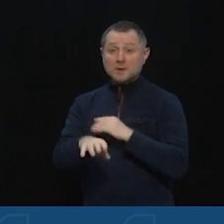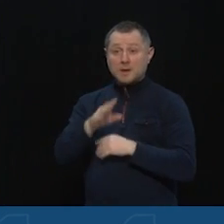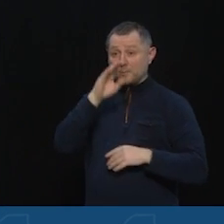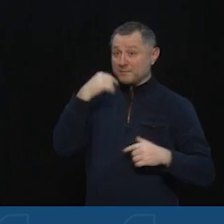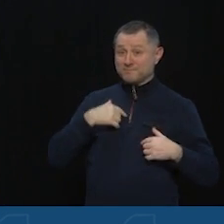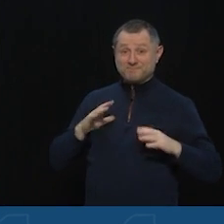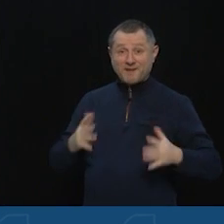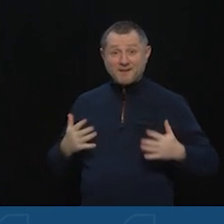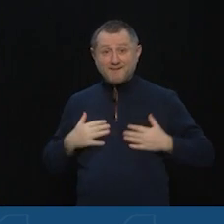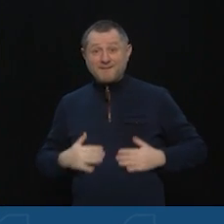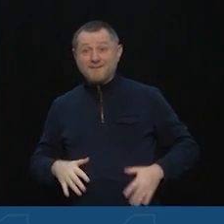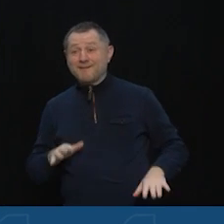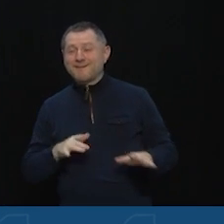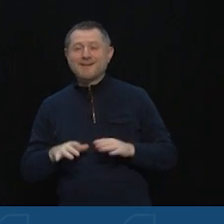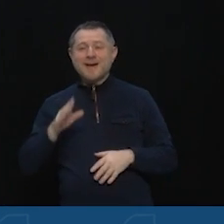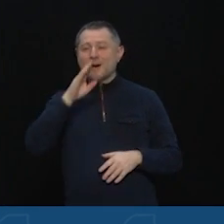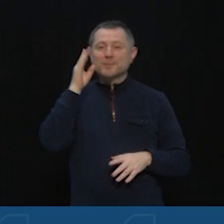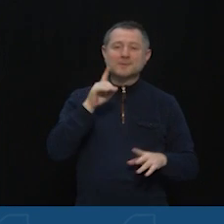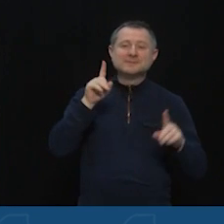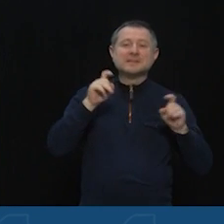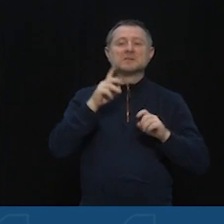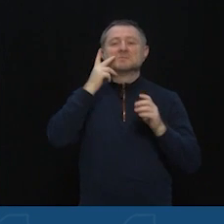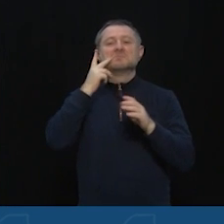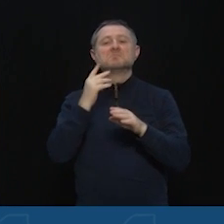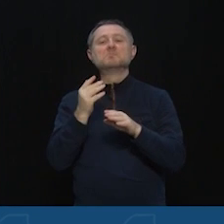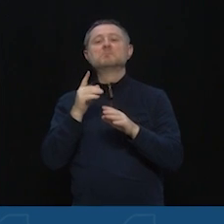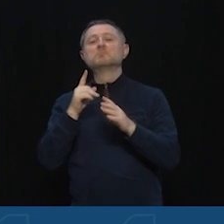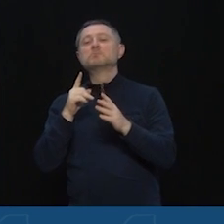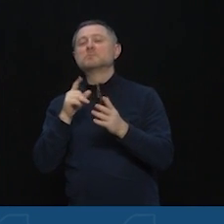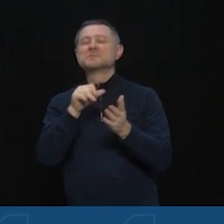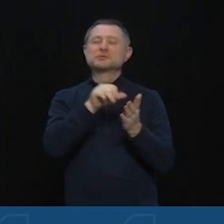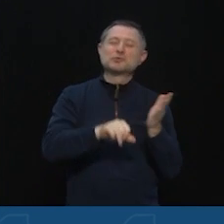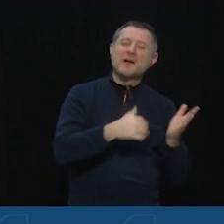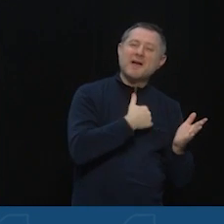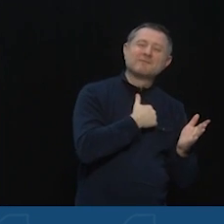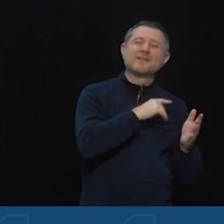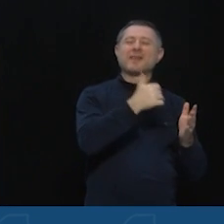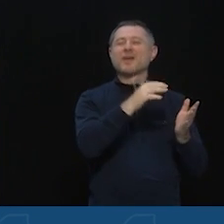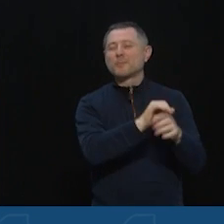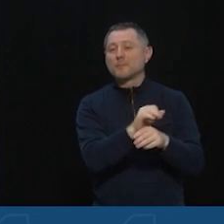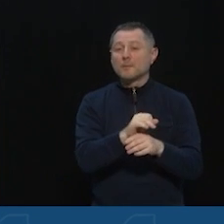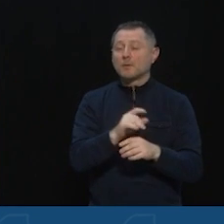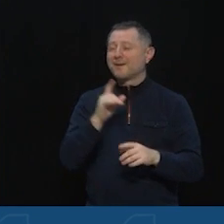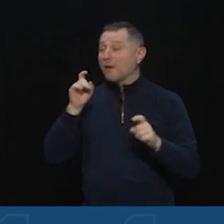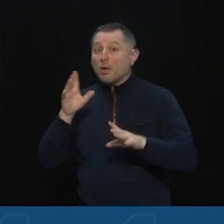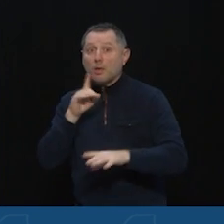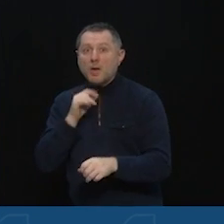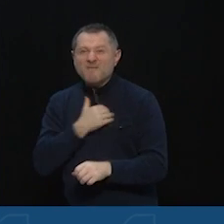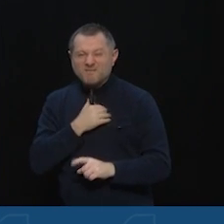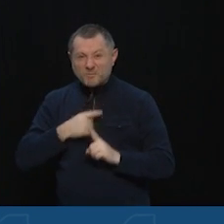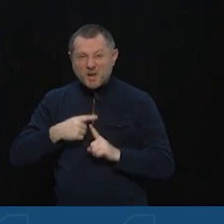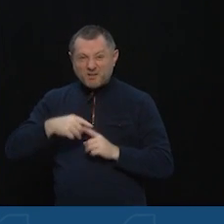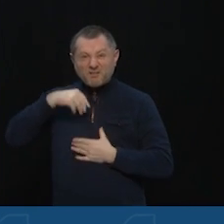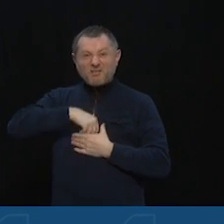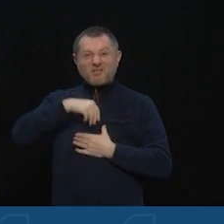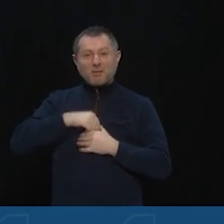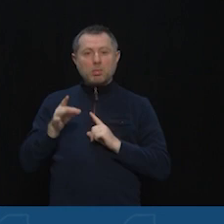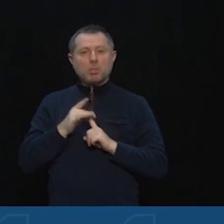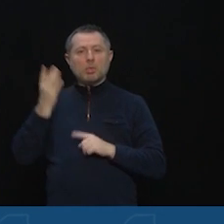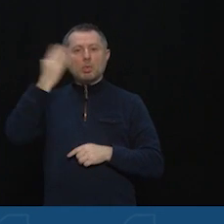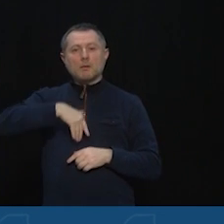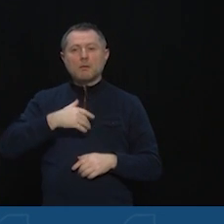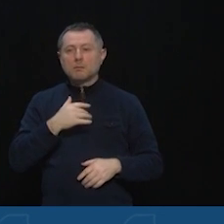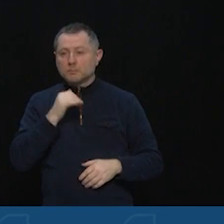testing positive for COVID, which is something we started doing months ago before anybody else did. We realized that everyone who enters into a healthcare facility, they're